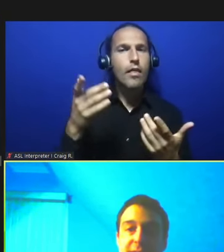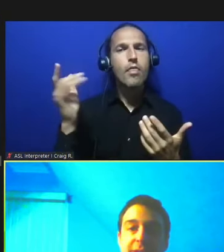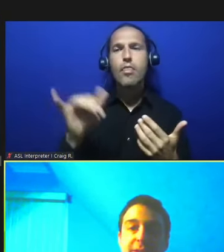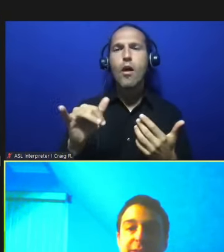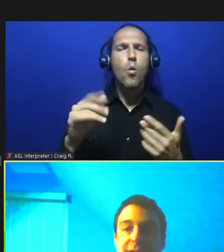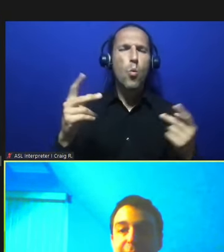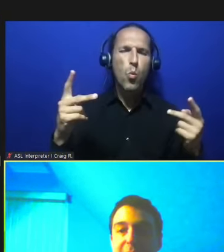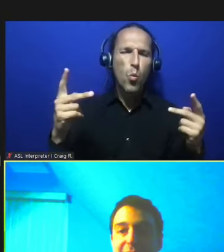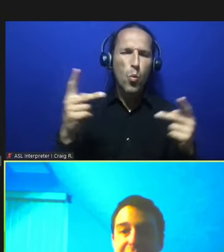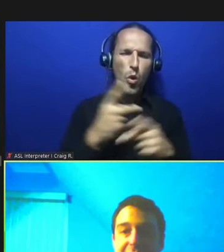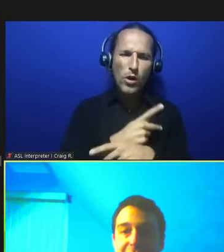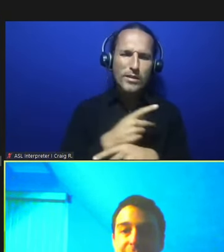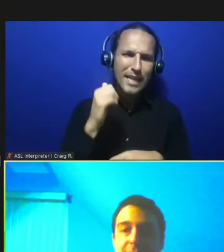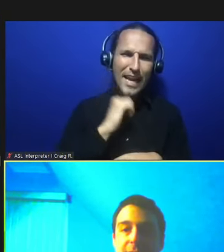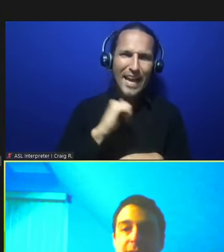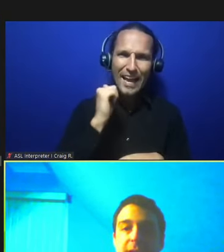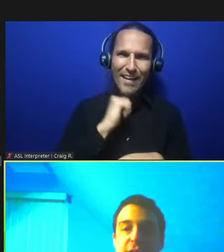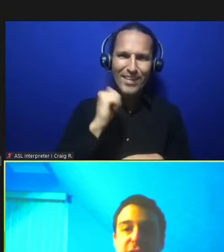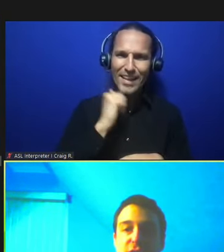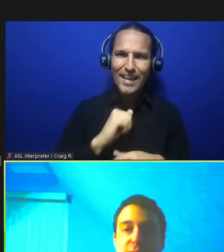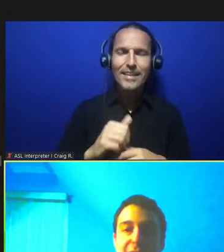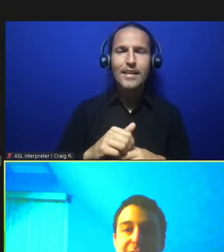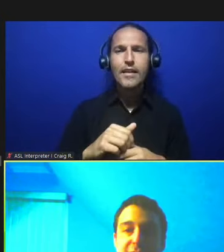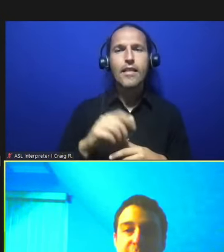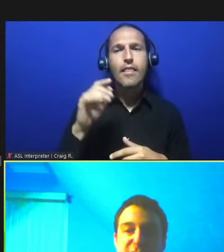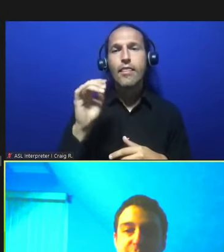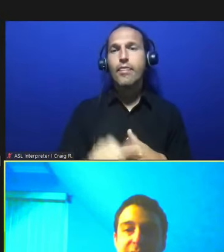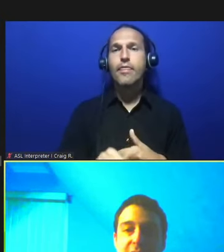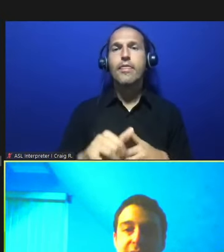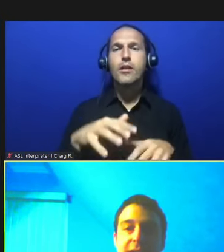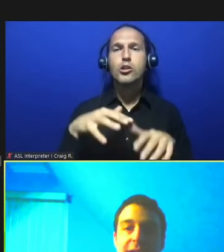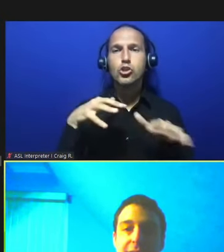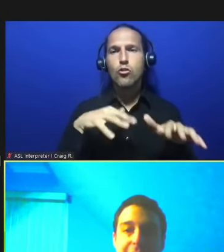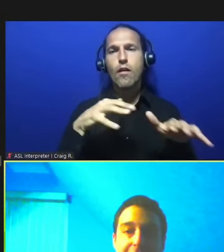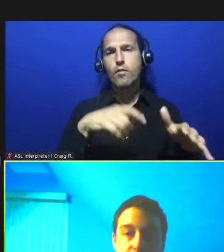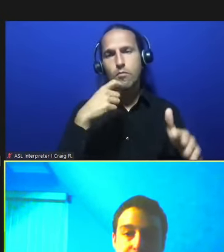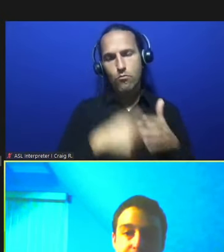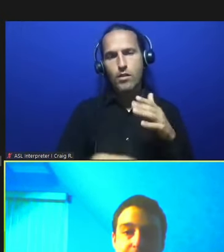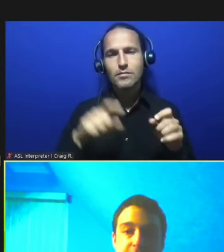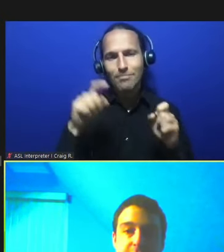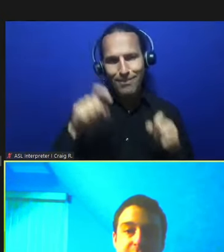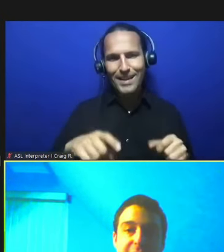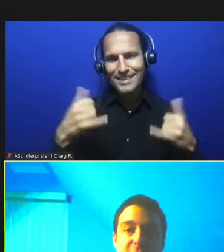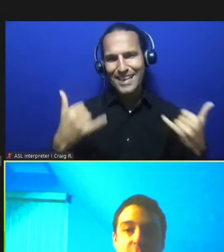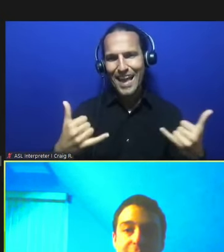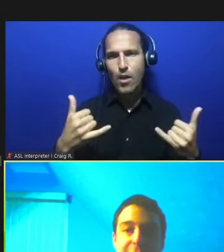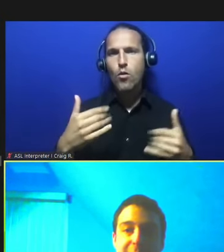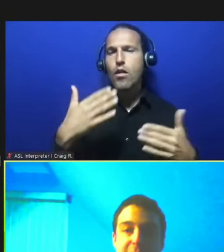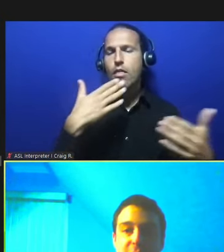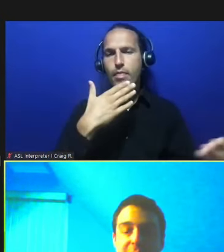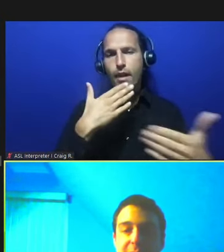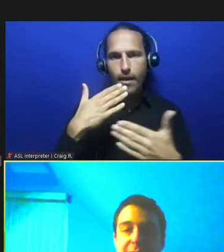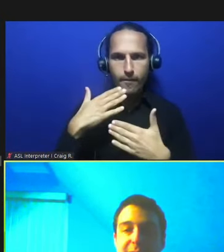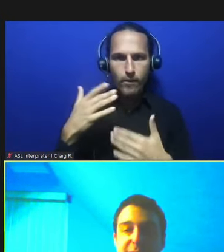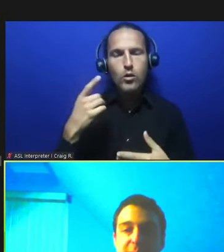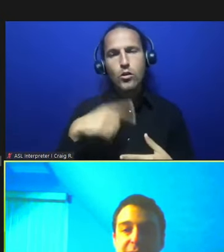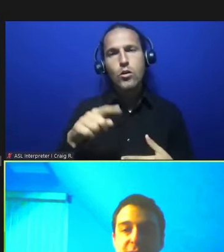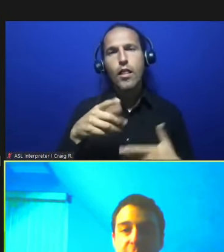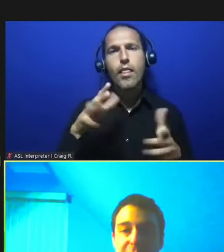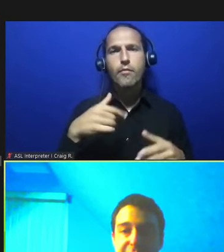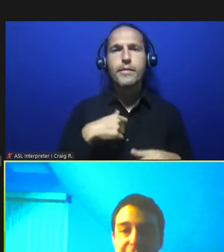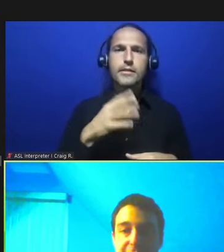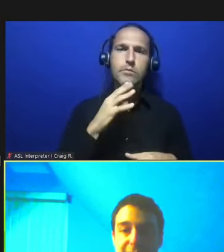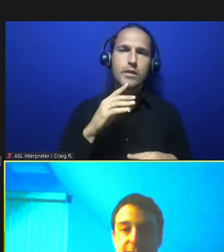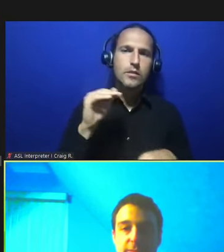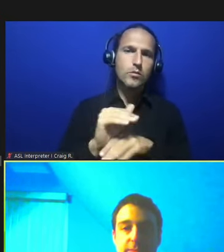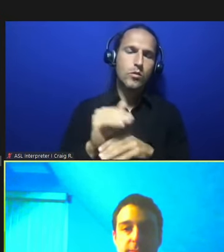worse day by day. Congestion pricing must be done now. Thank you all very much for letting me speak to you